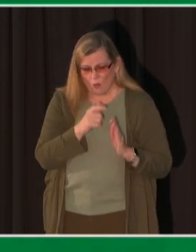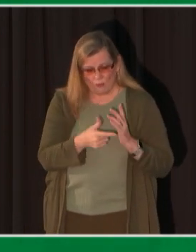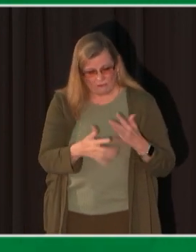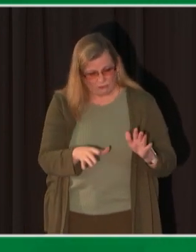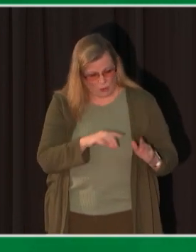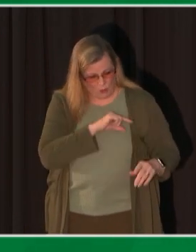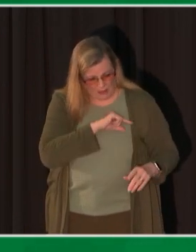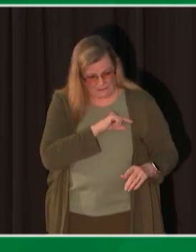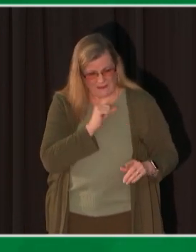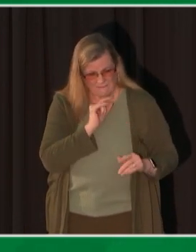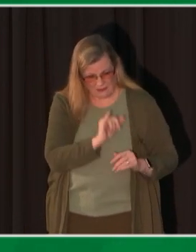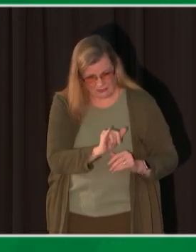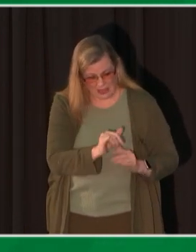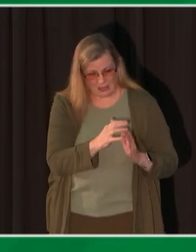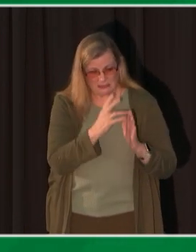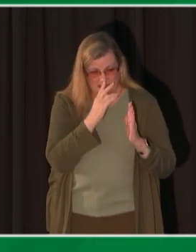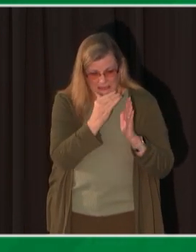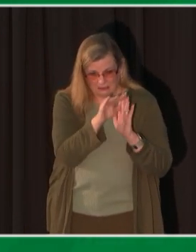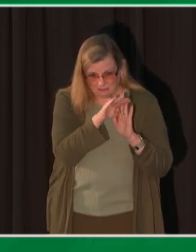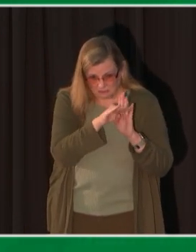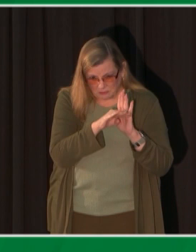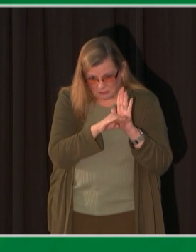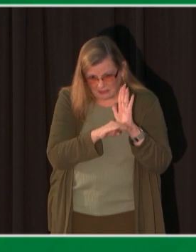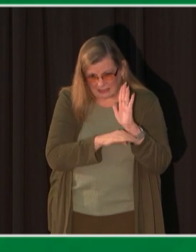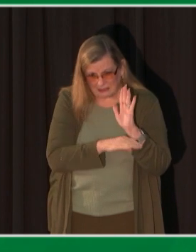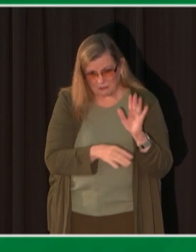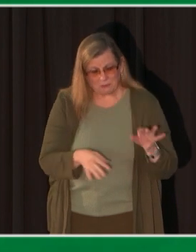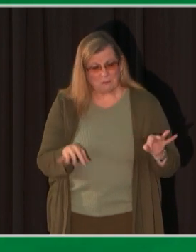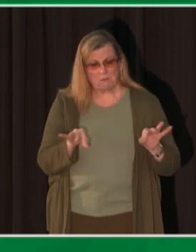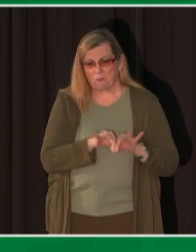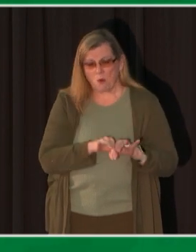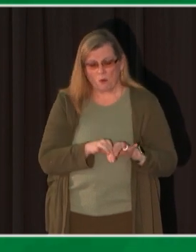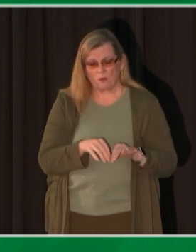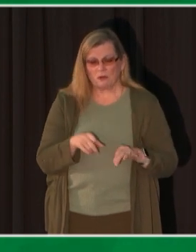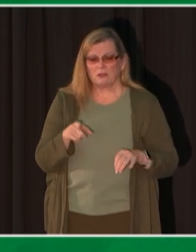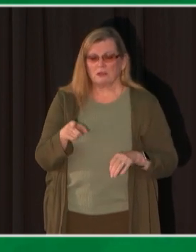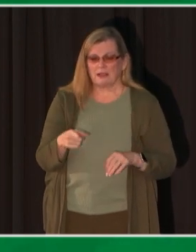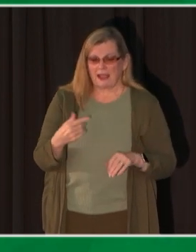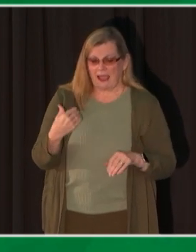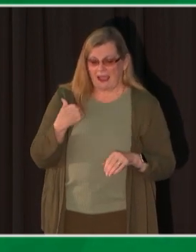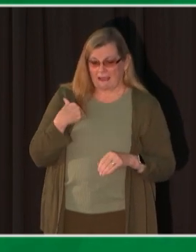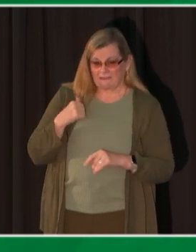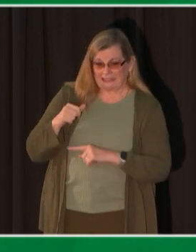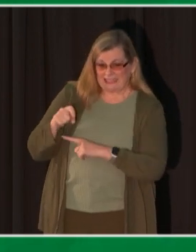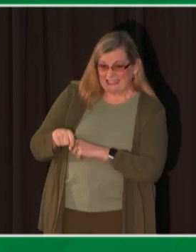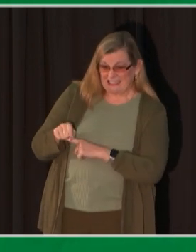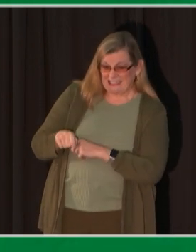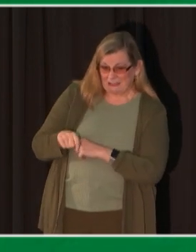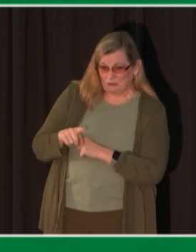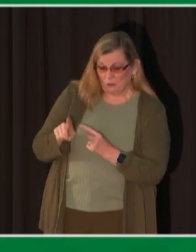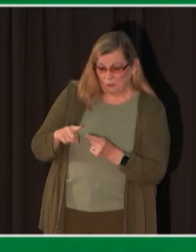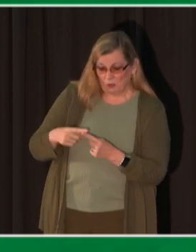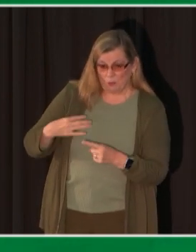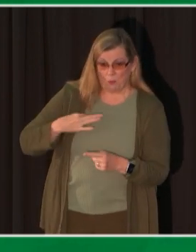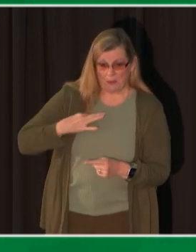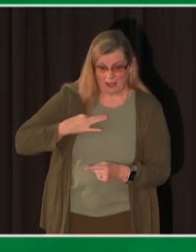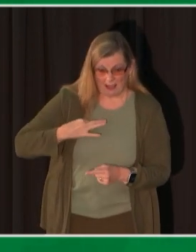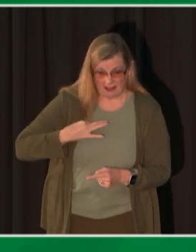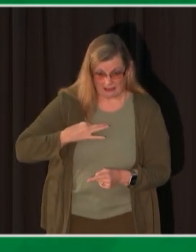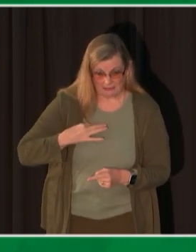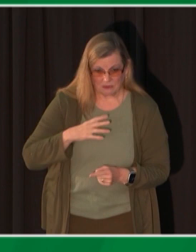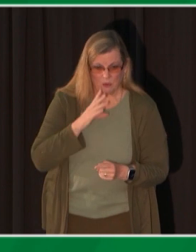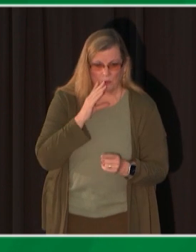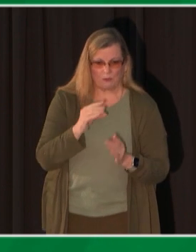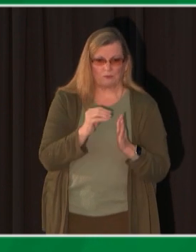very importantly, what you need to have in hand when you apply. So please go to